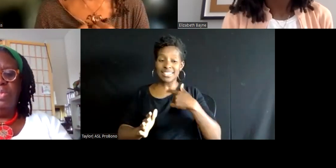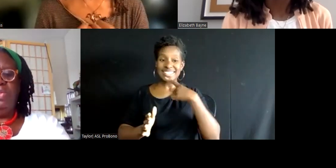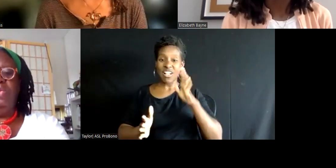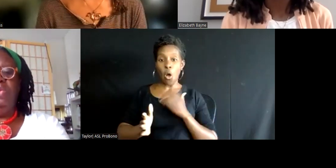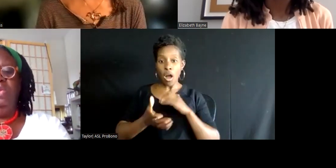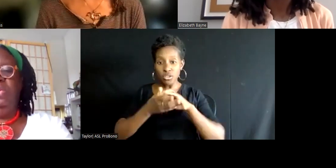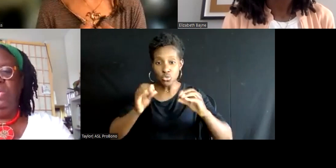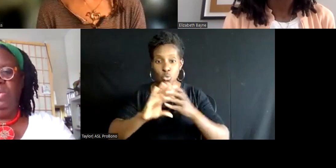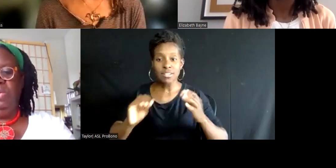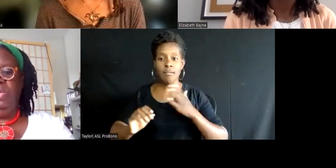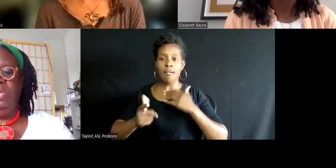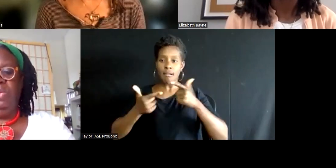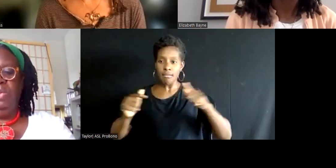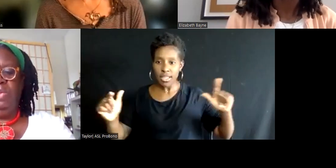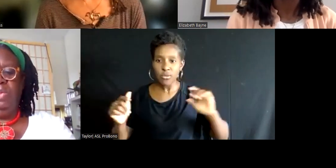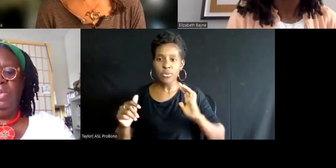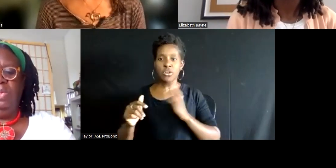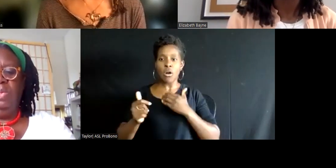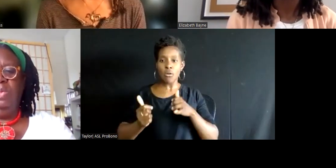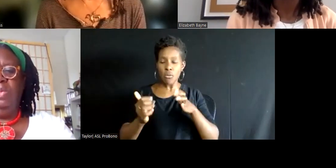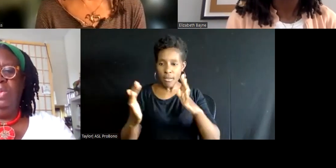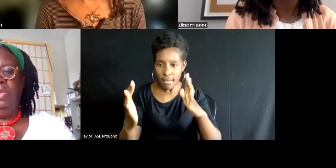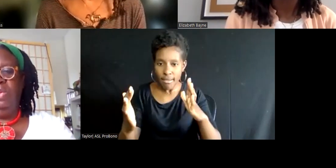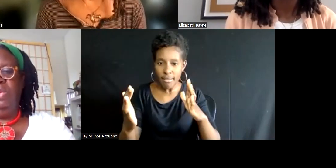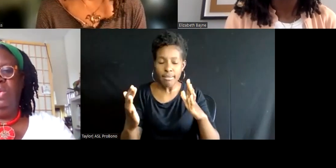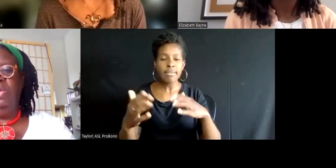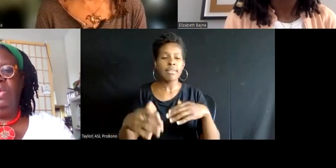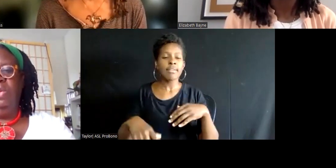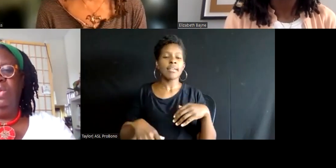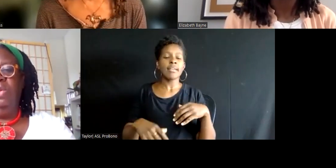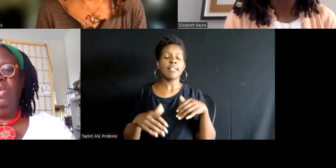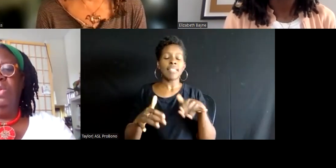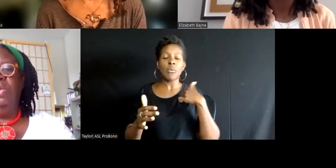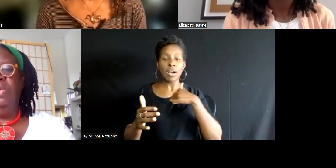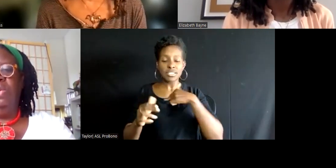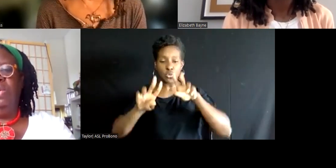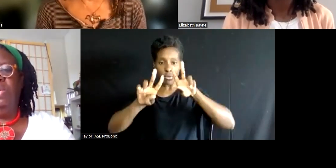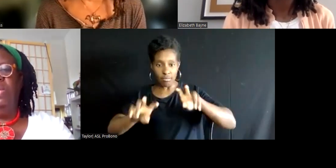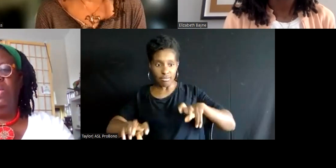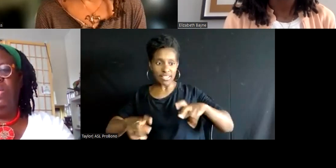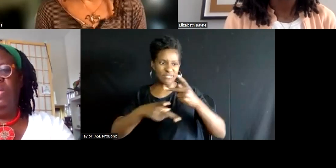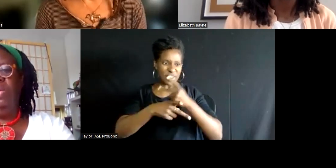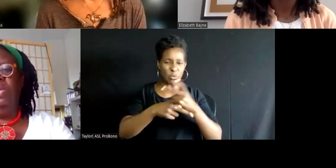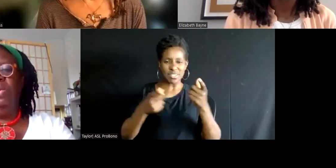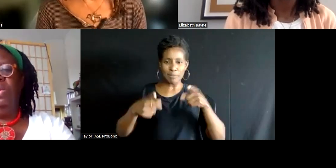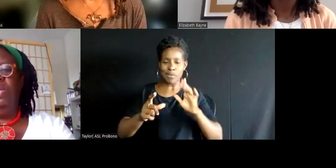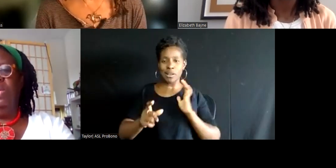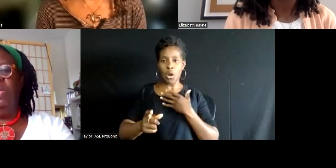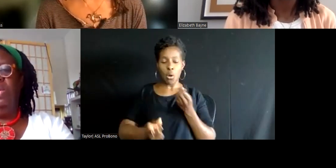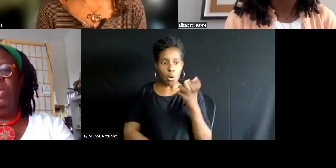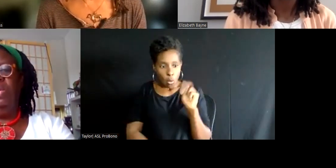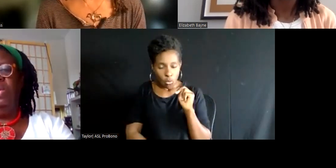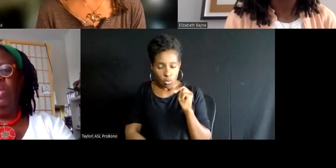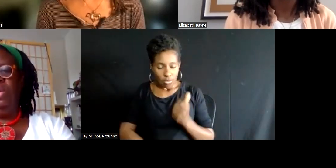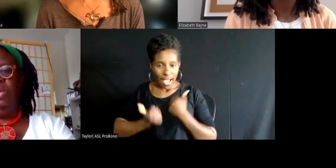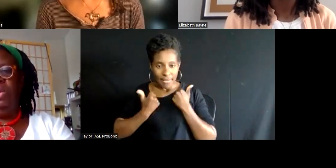our way, and give us the agency to analyze what's going on in our own lives, I think it